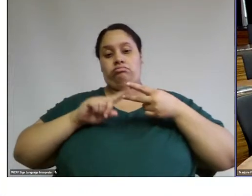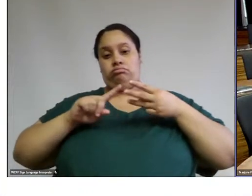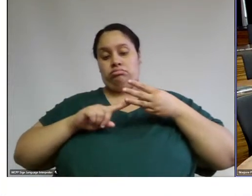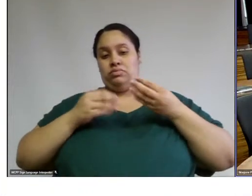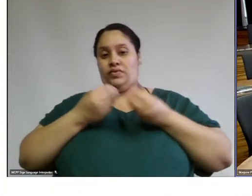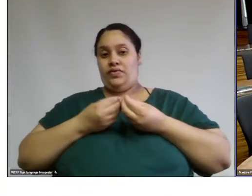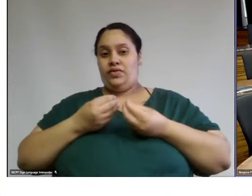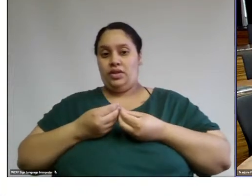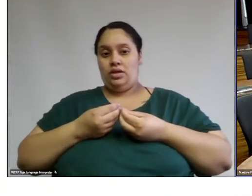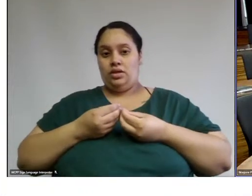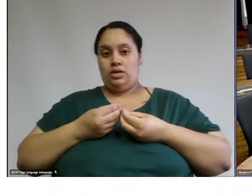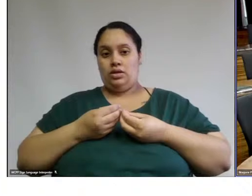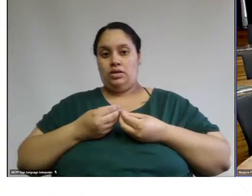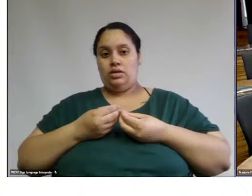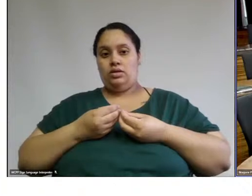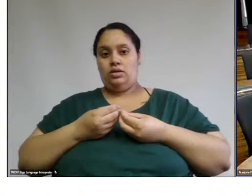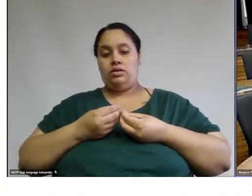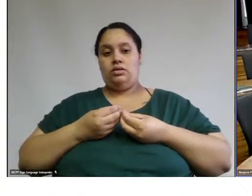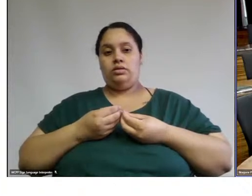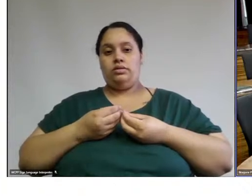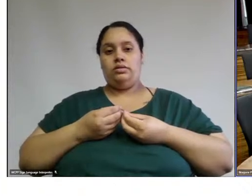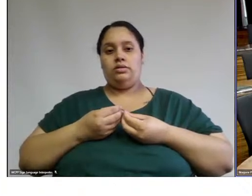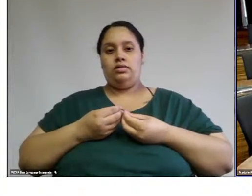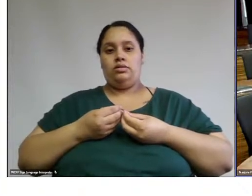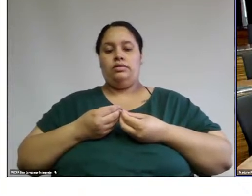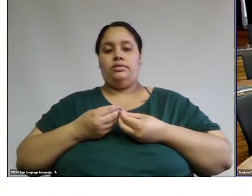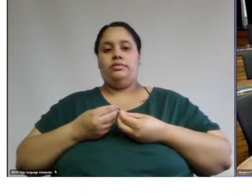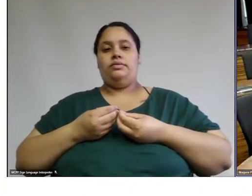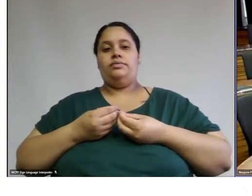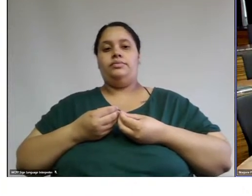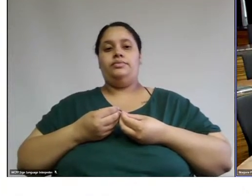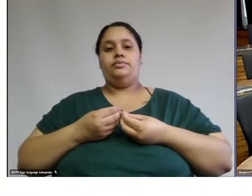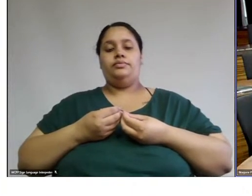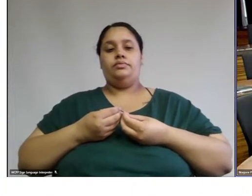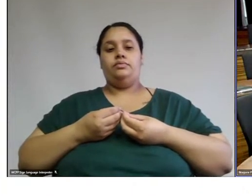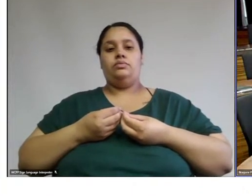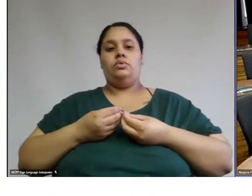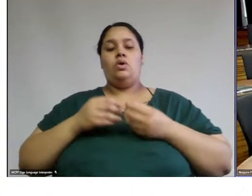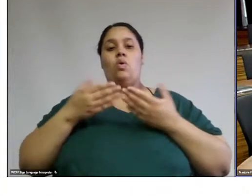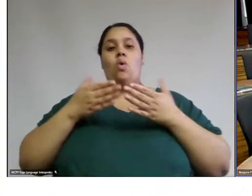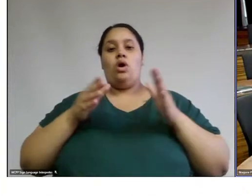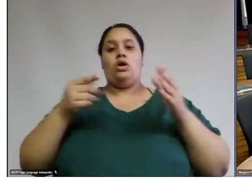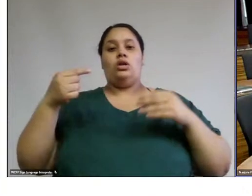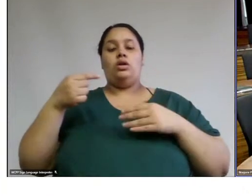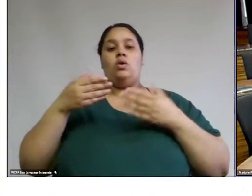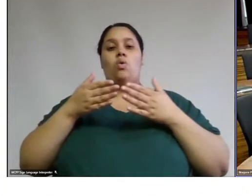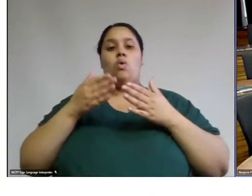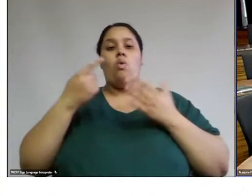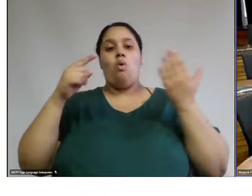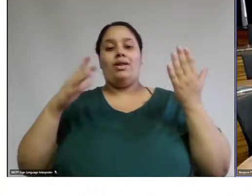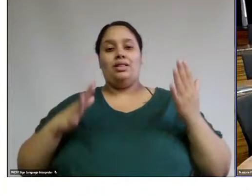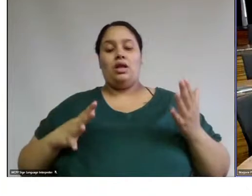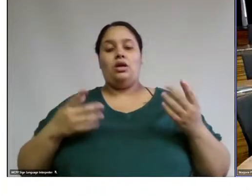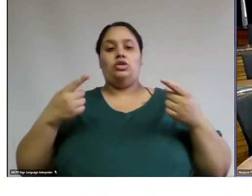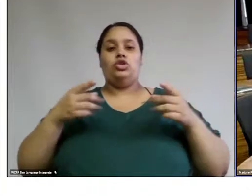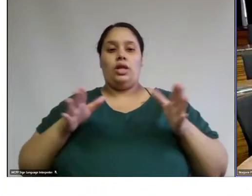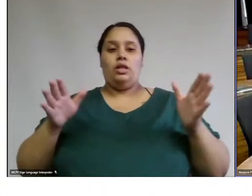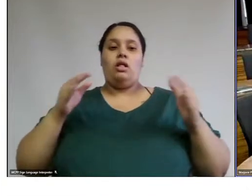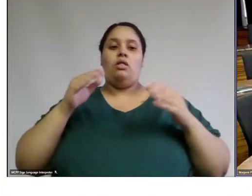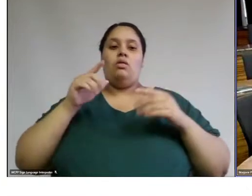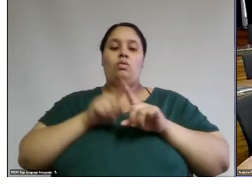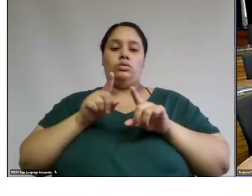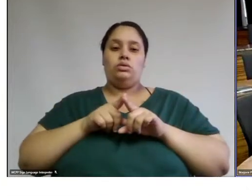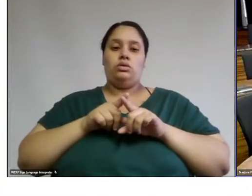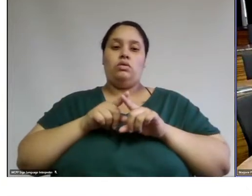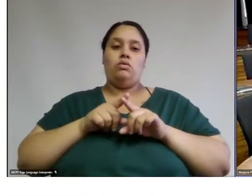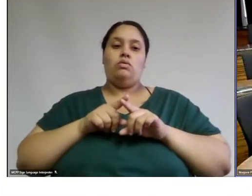that we have a DCM unit that gets audited by the Auditor General, in some cases also by internal audit, but in